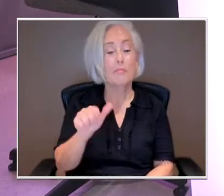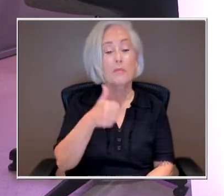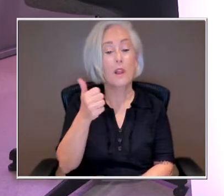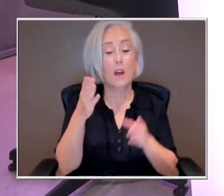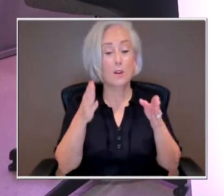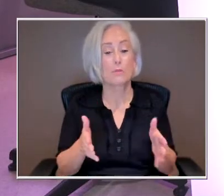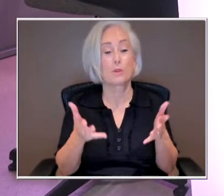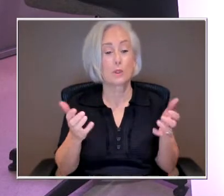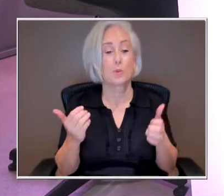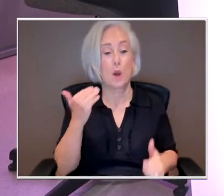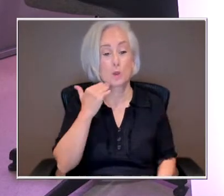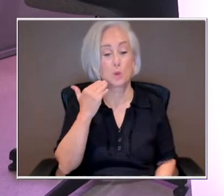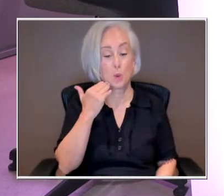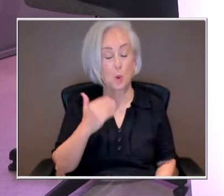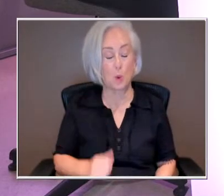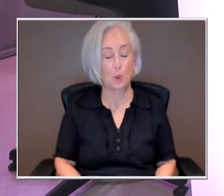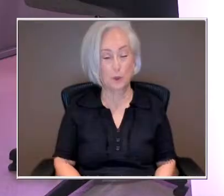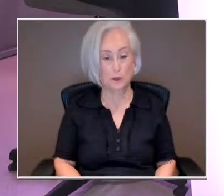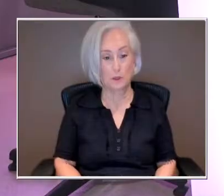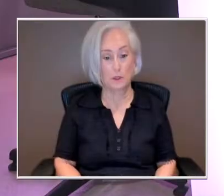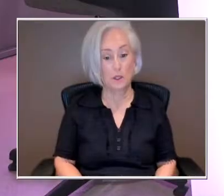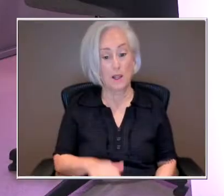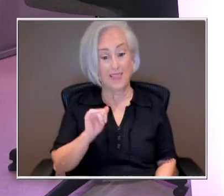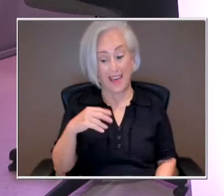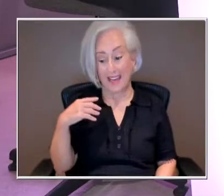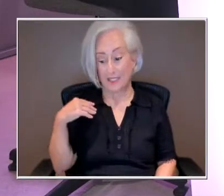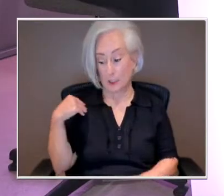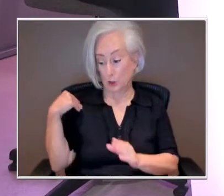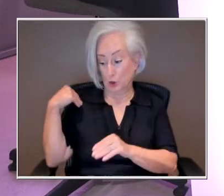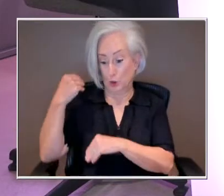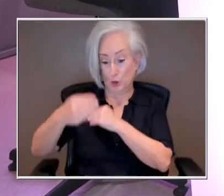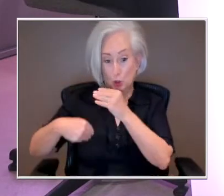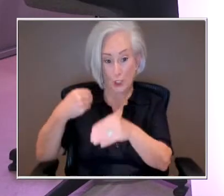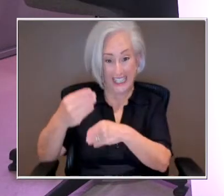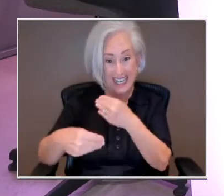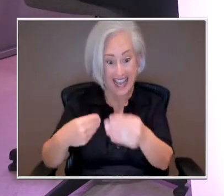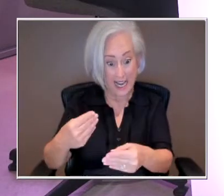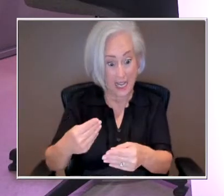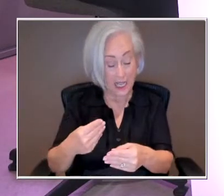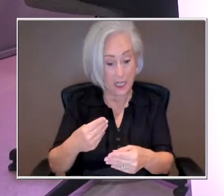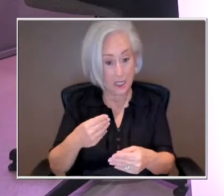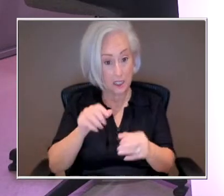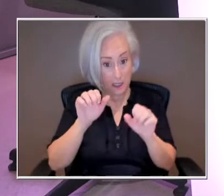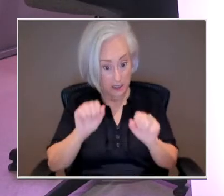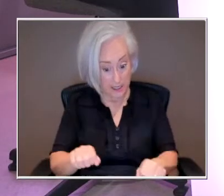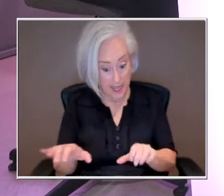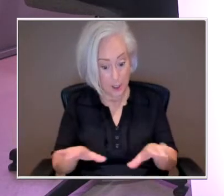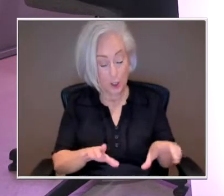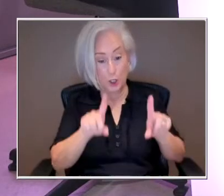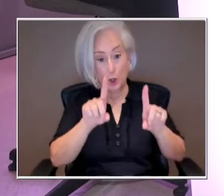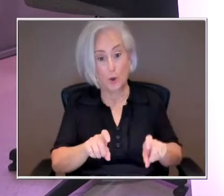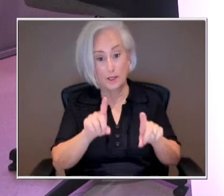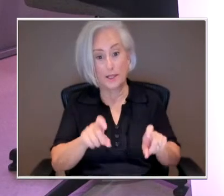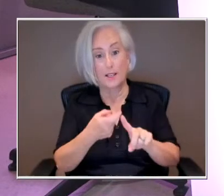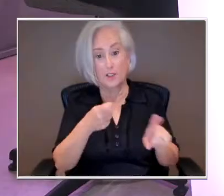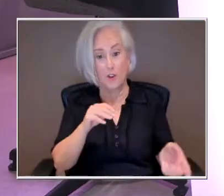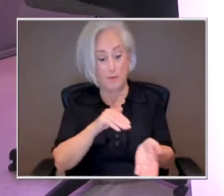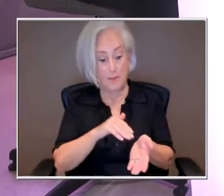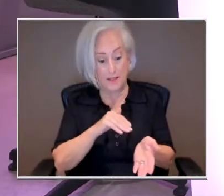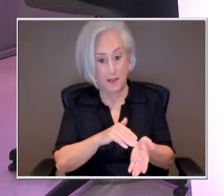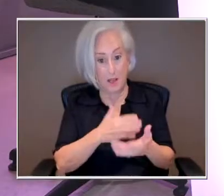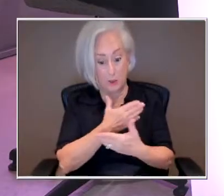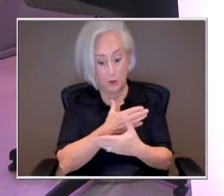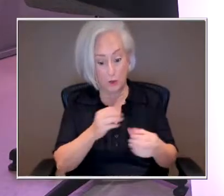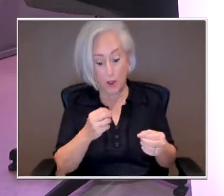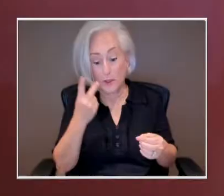Laura asks, is this genetic? And is there a test that anyone can request at their doctor's office to see if they have it?